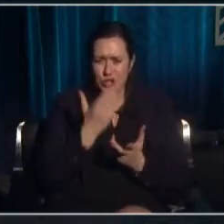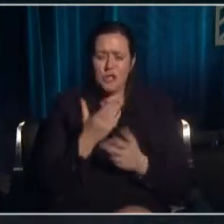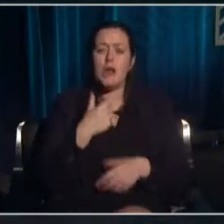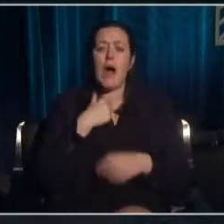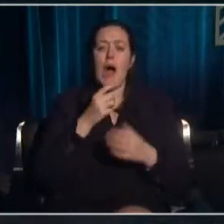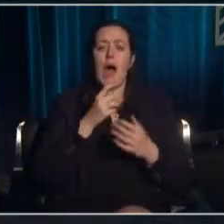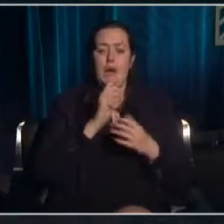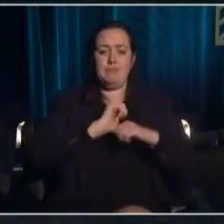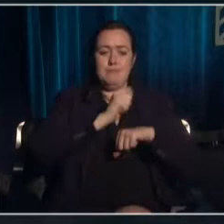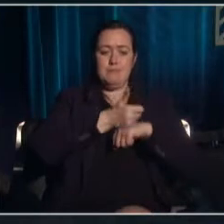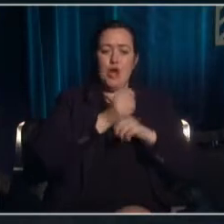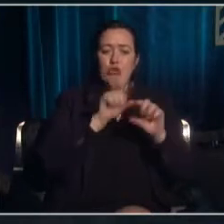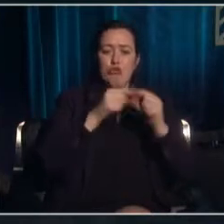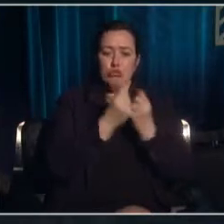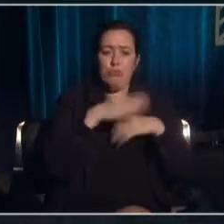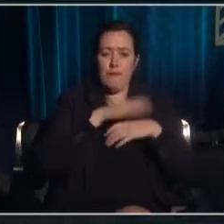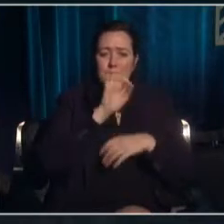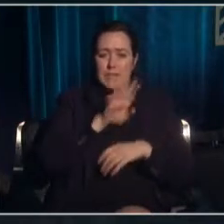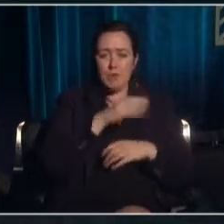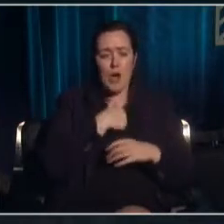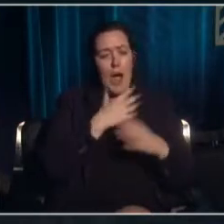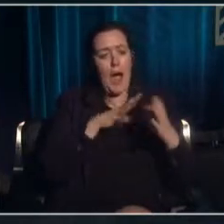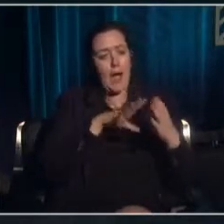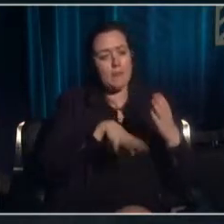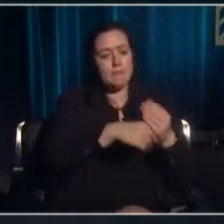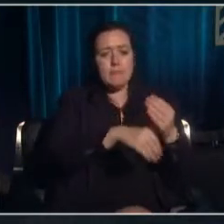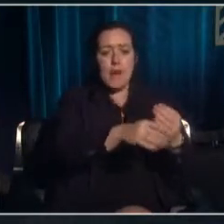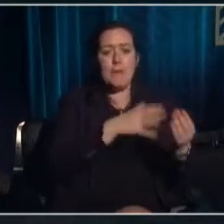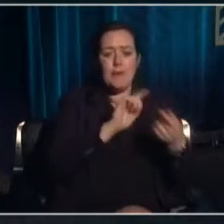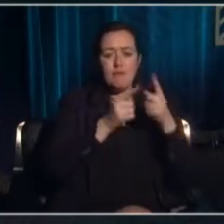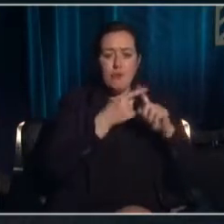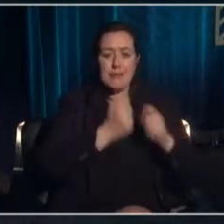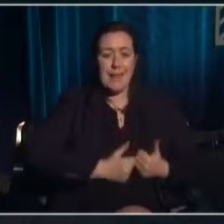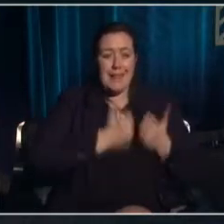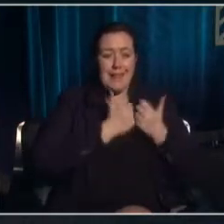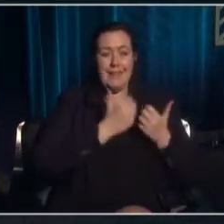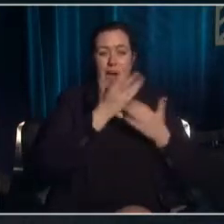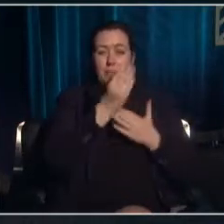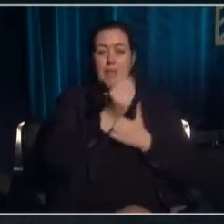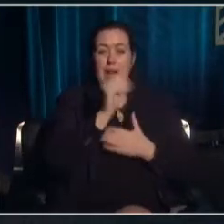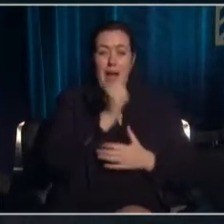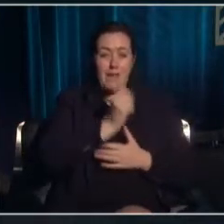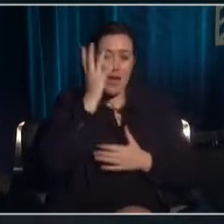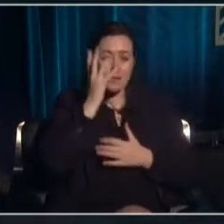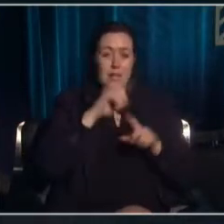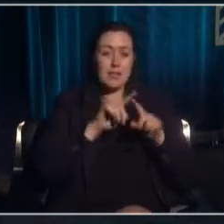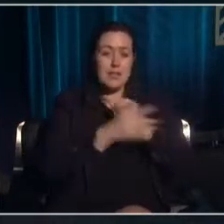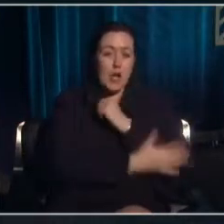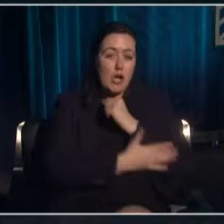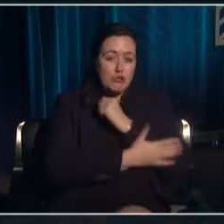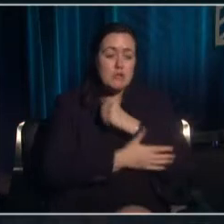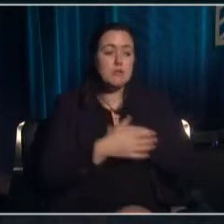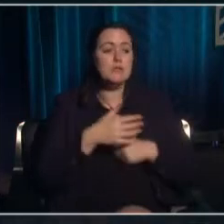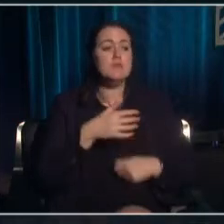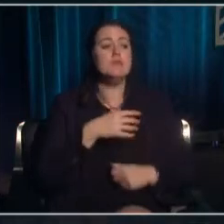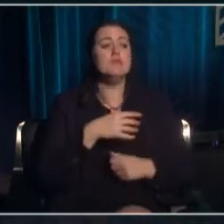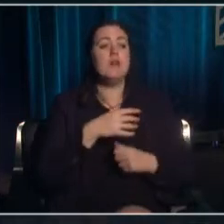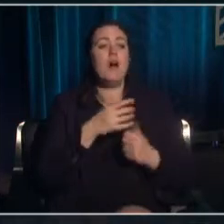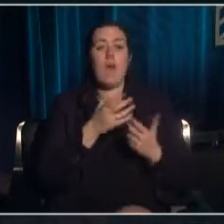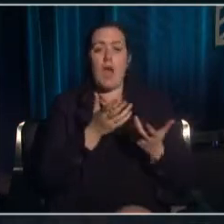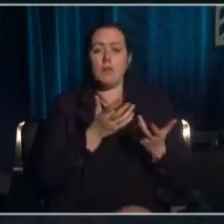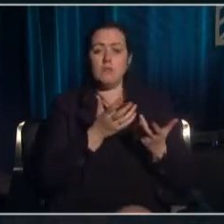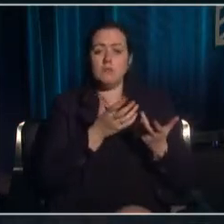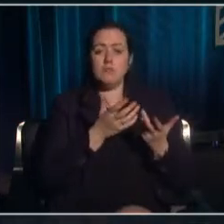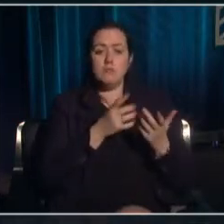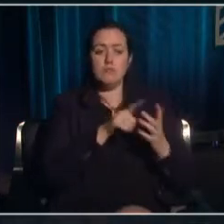Facebook, and within that, I added all my friends who are living outside Afghanistan in different countries. We came up with the idea of cyber activism and fighting